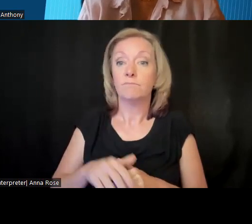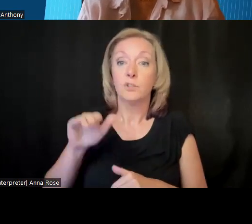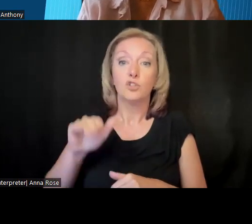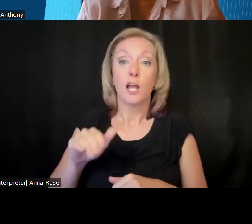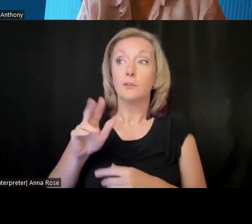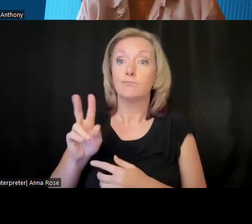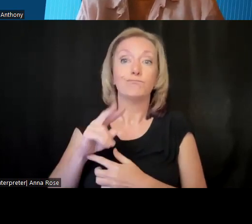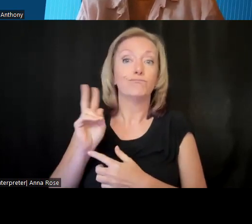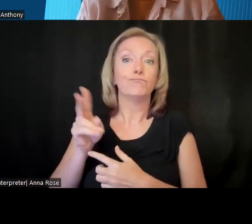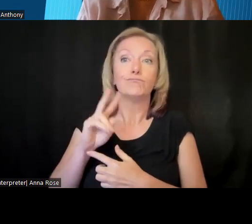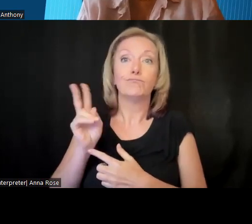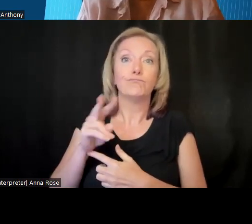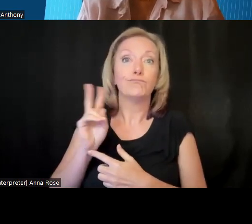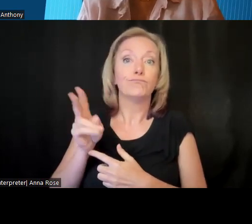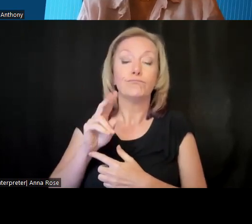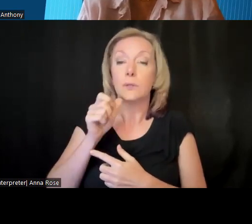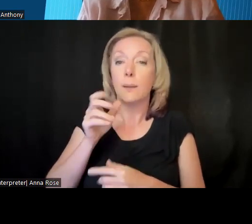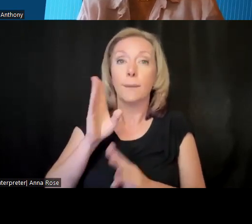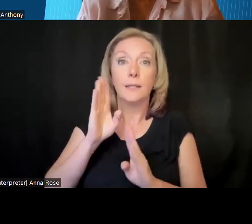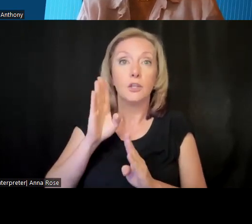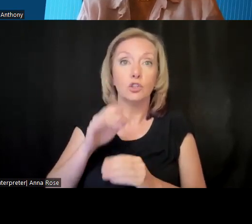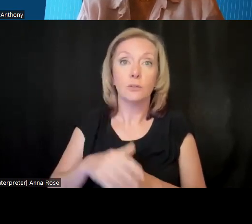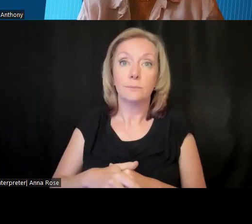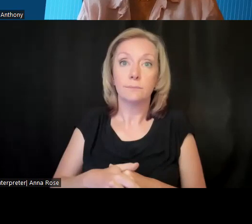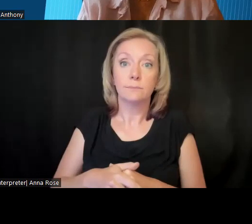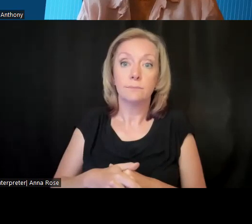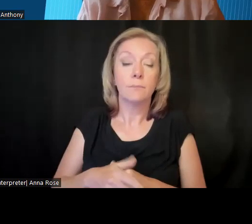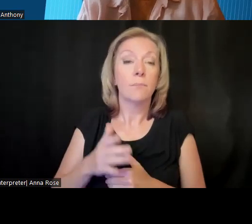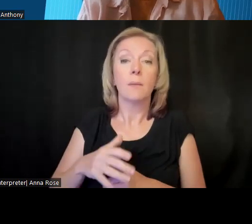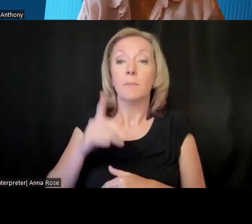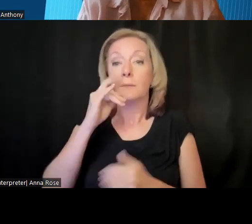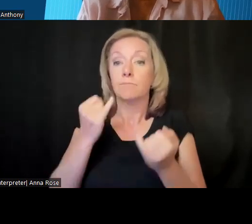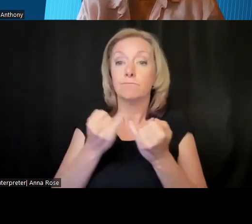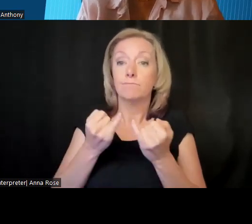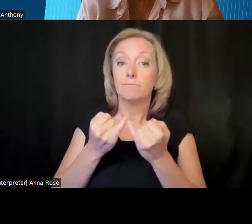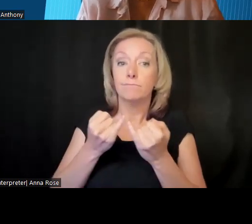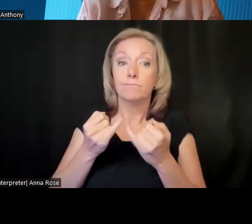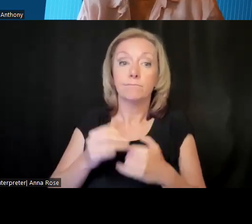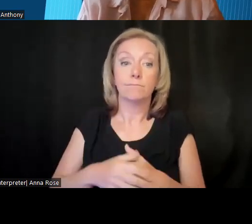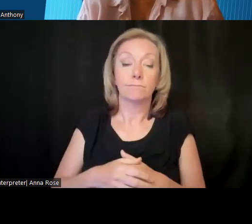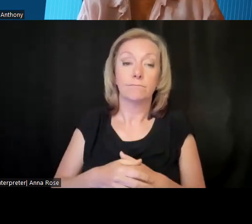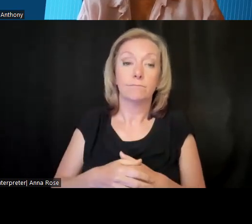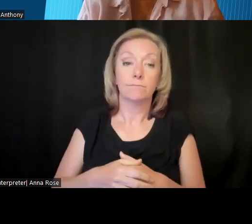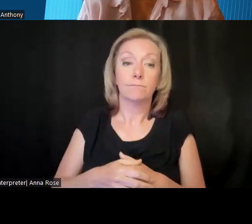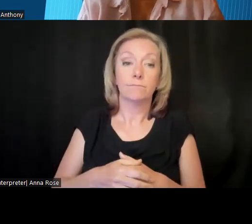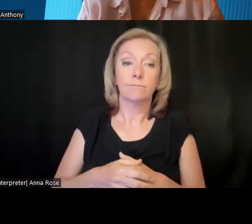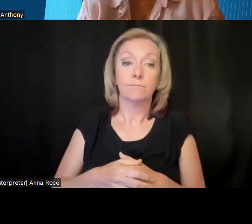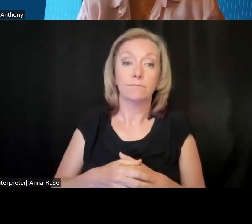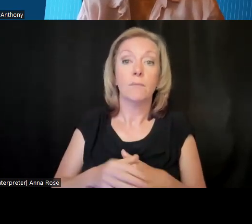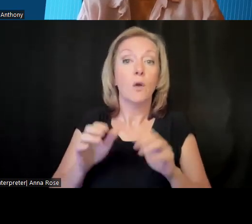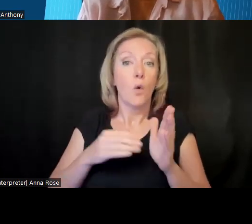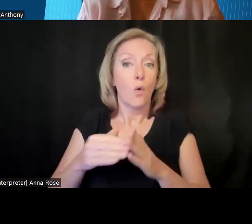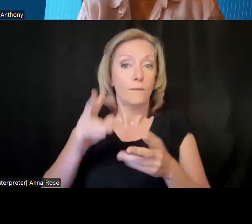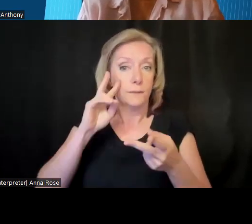lost in space, not paying attention, maybe in his own world. This could be incredibly